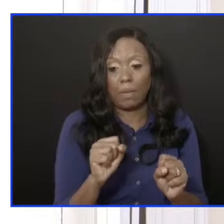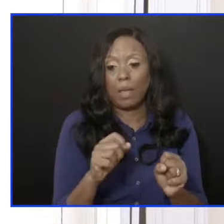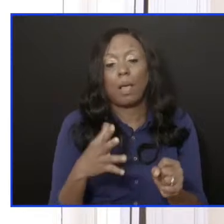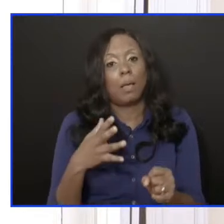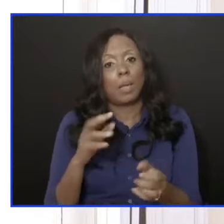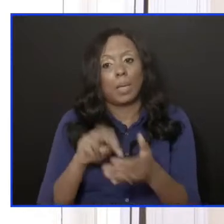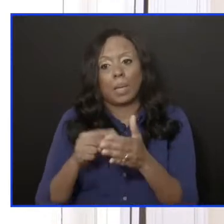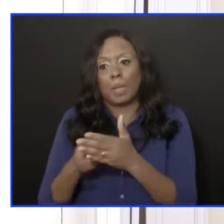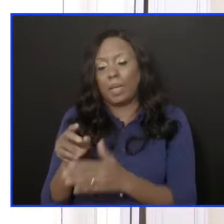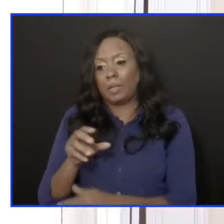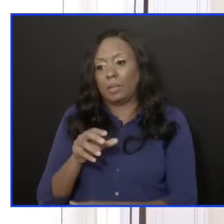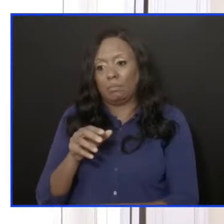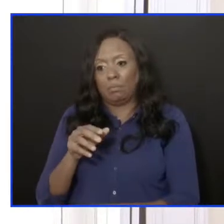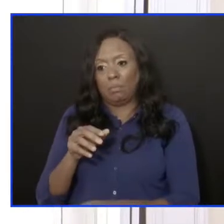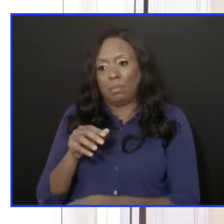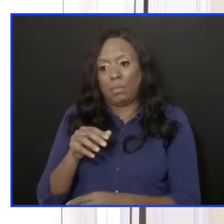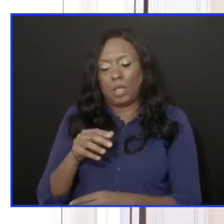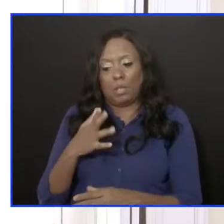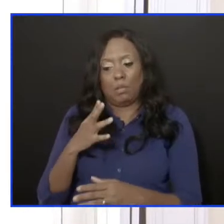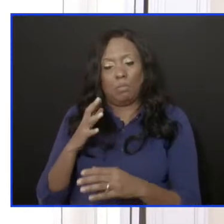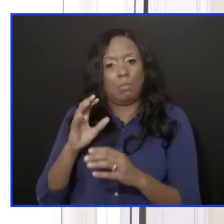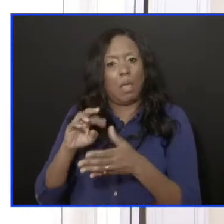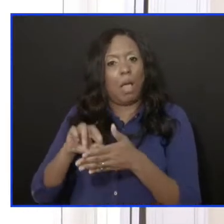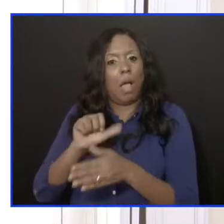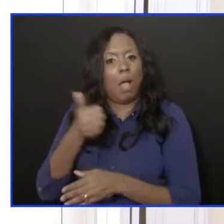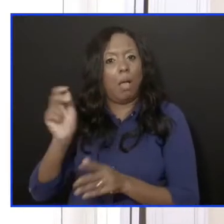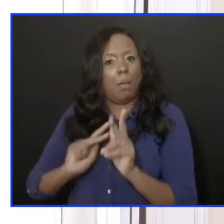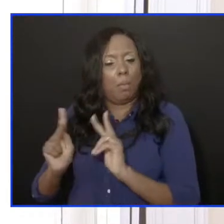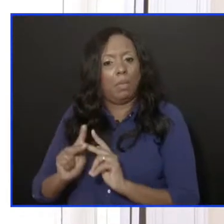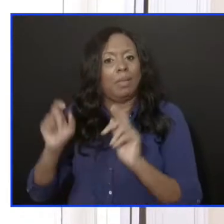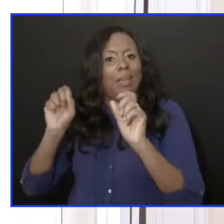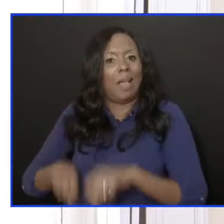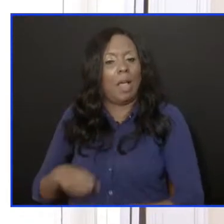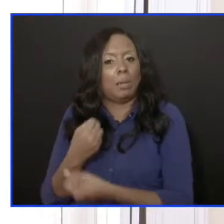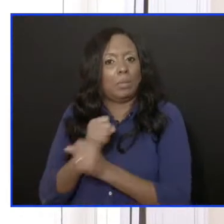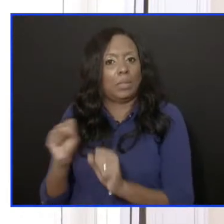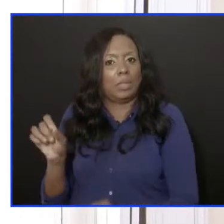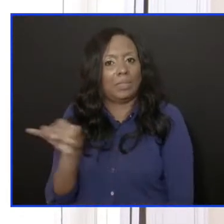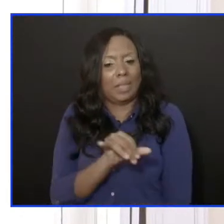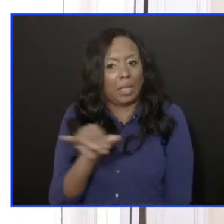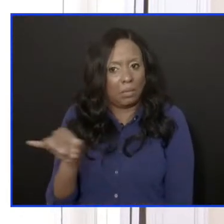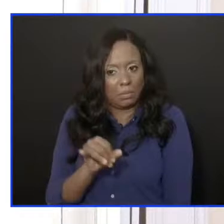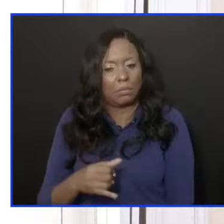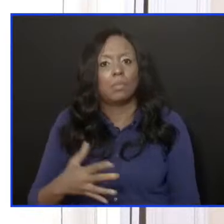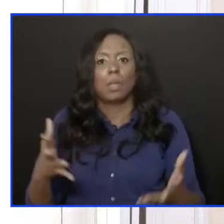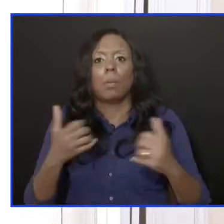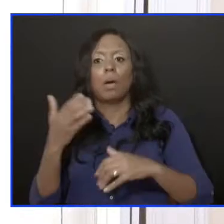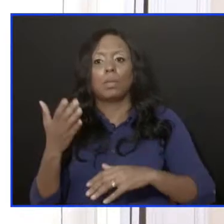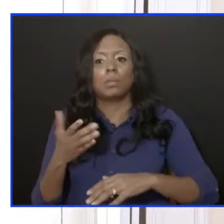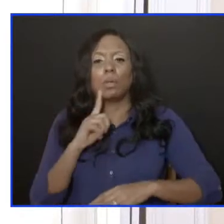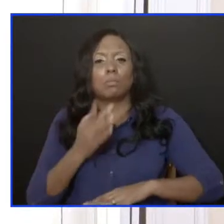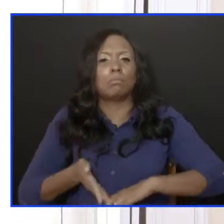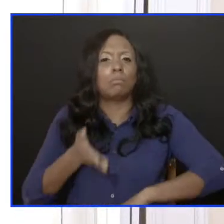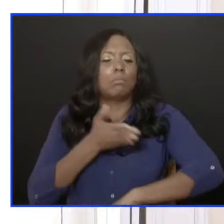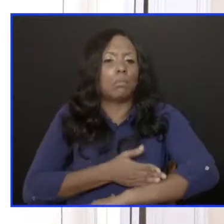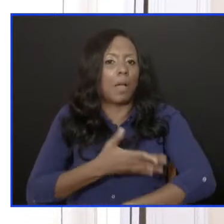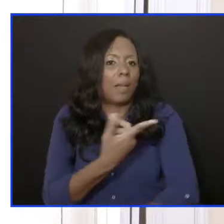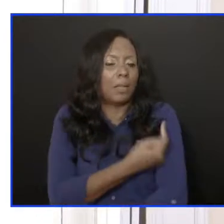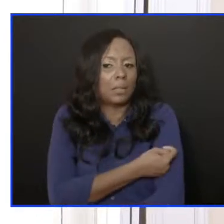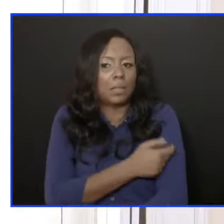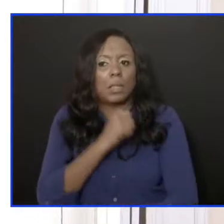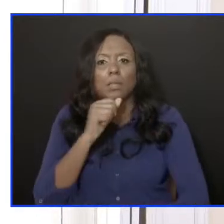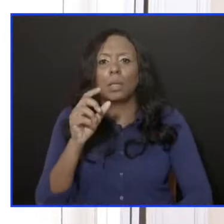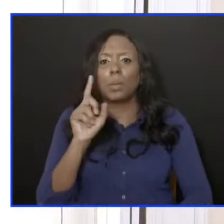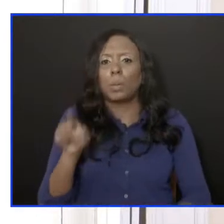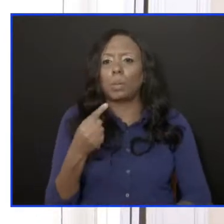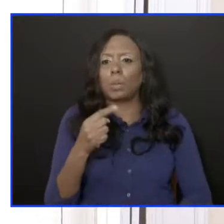makes the difference. Of course, we continue to boost the calls for vaccinations, not just for those persons over 70 or over